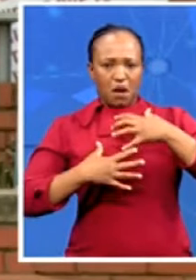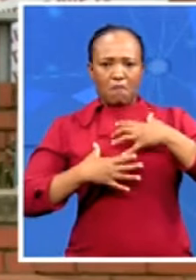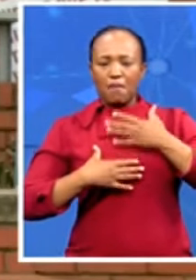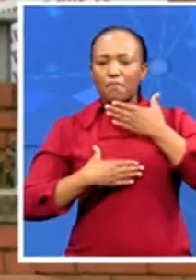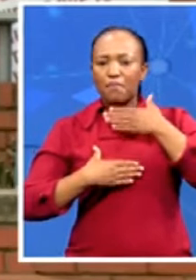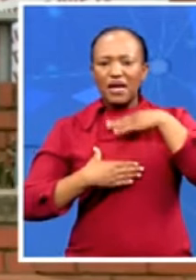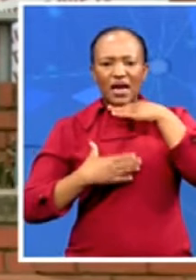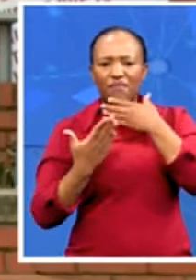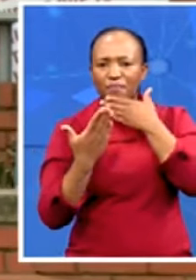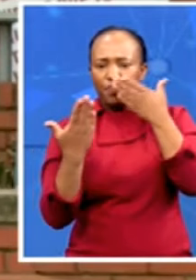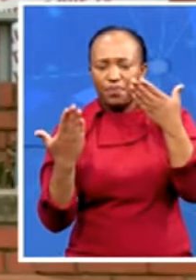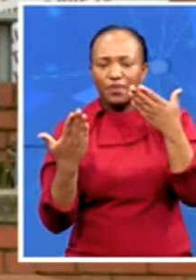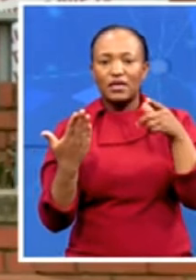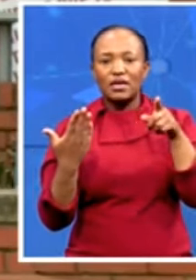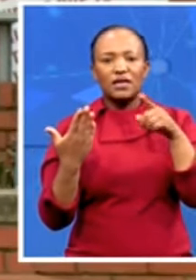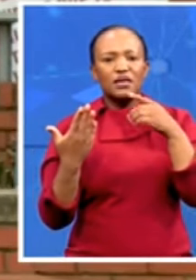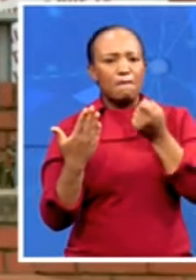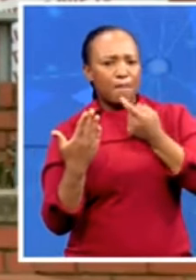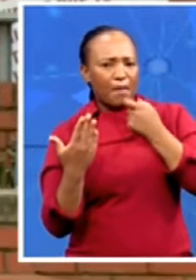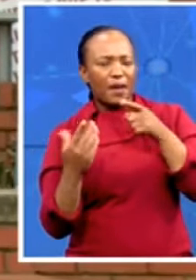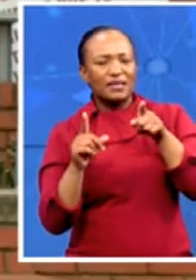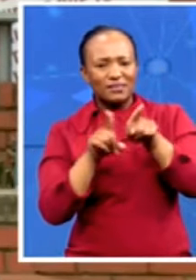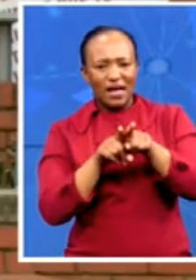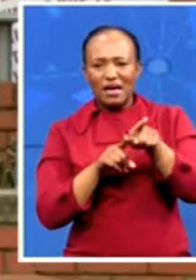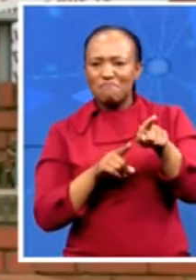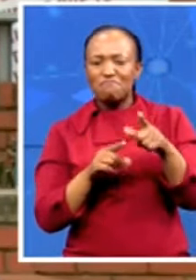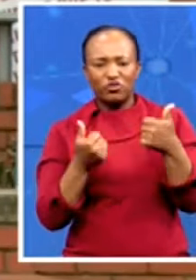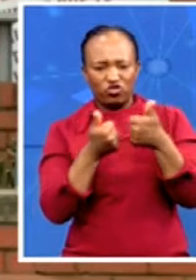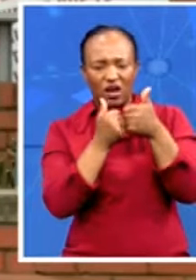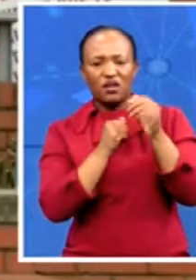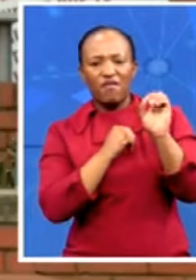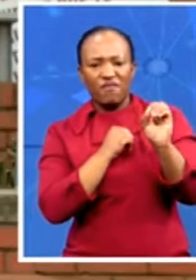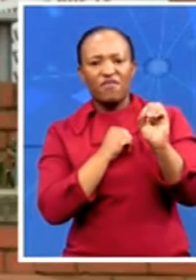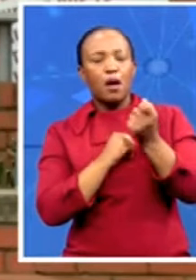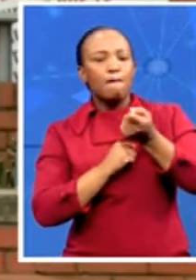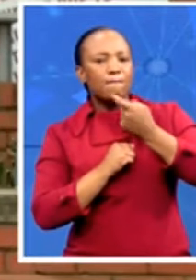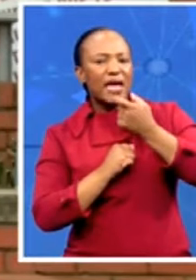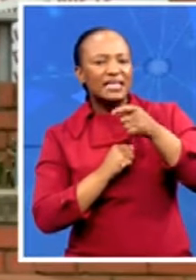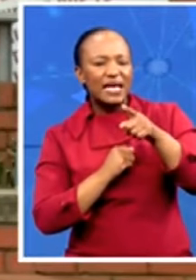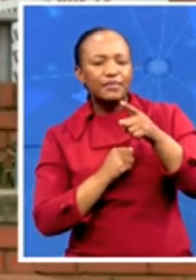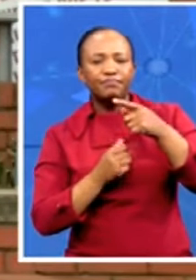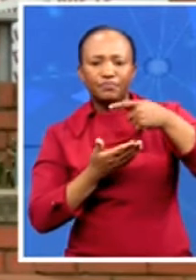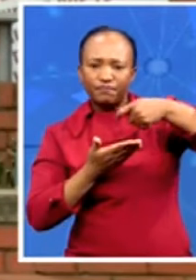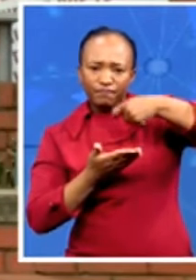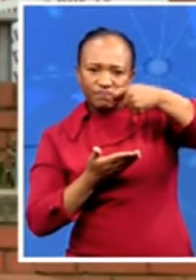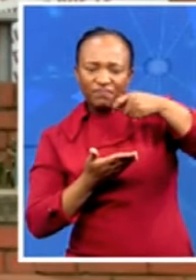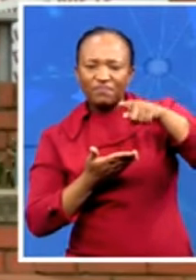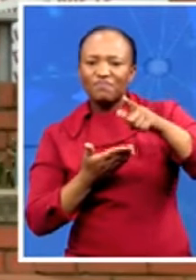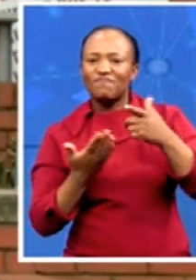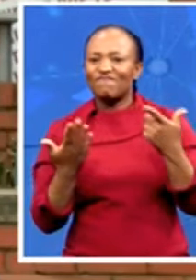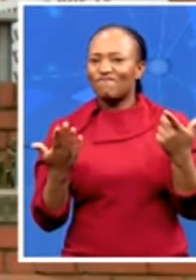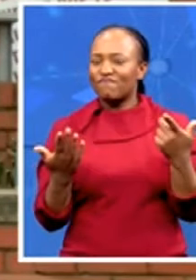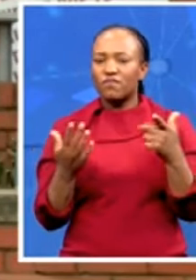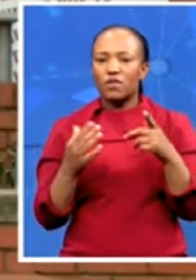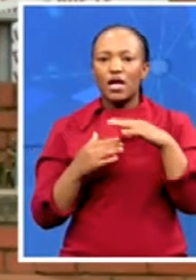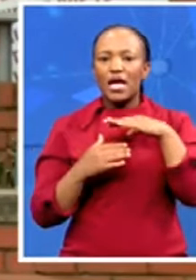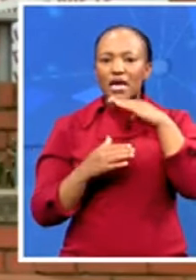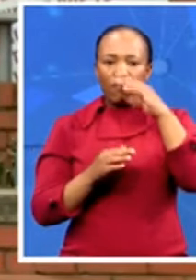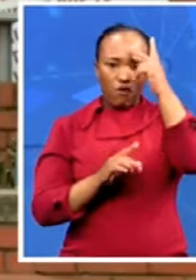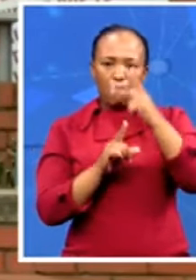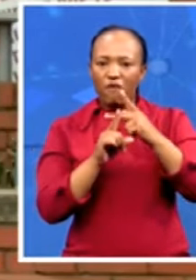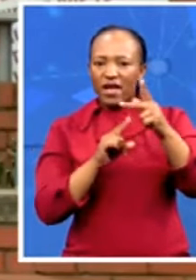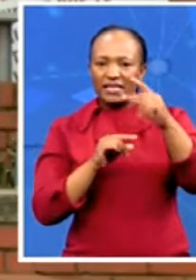still also faced with, the challenges of medicine, but also the fact that they don't have enough professional nurses, they don't have enough doctors to care for